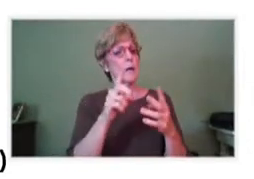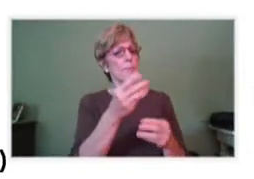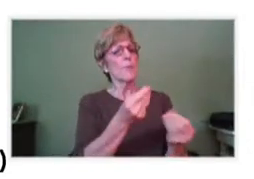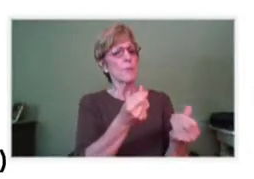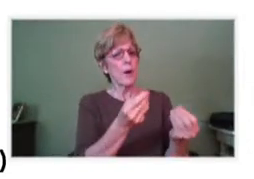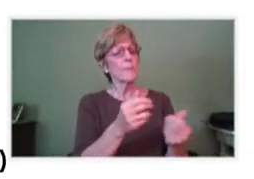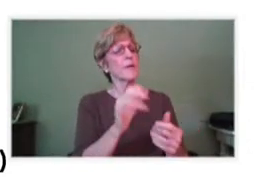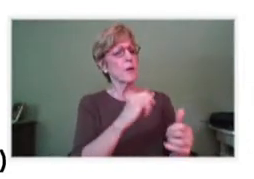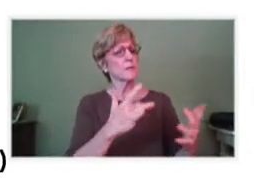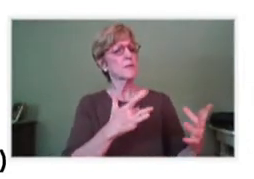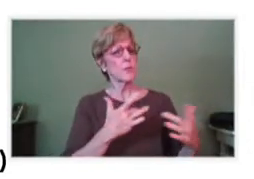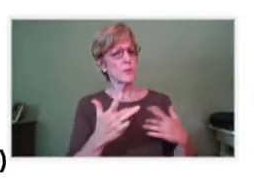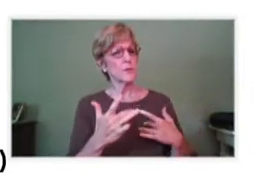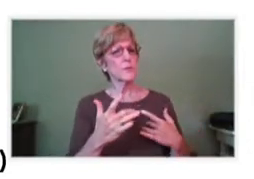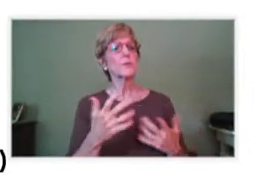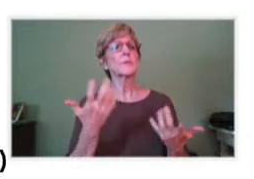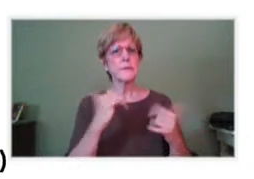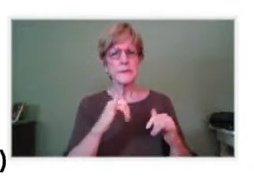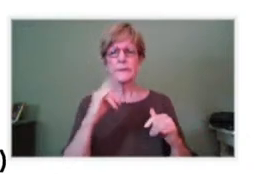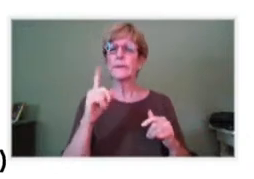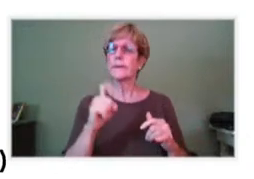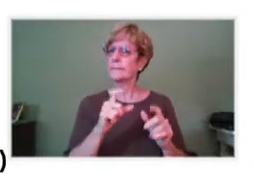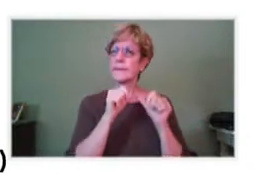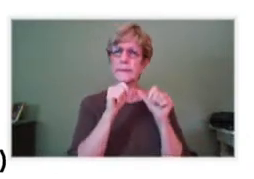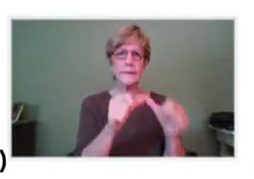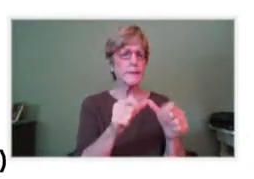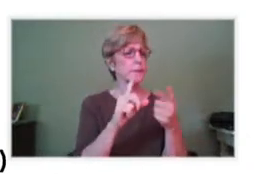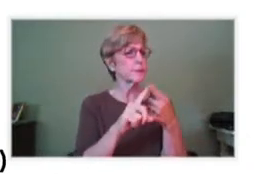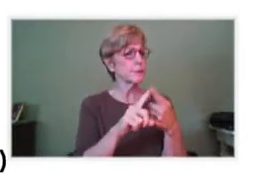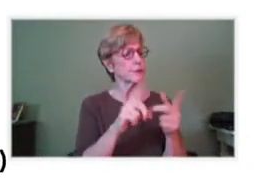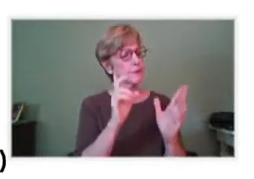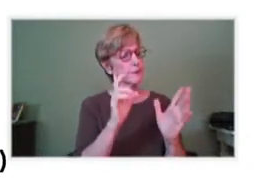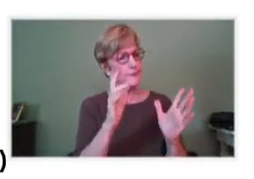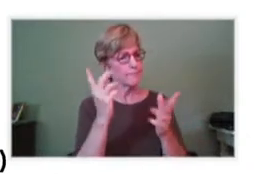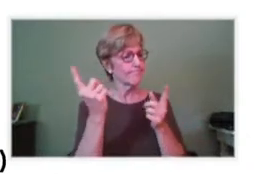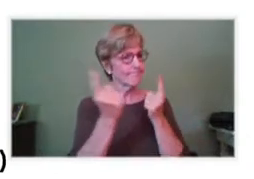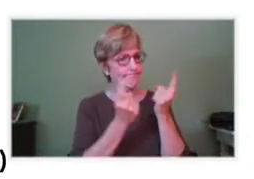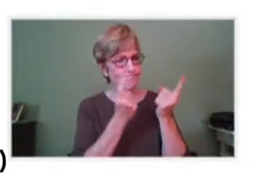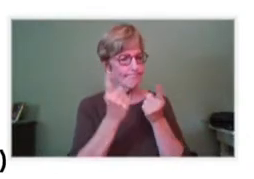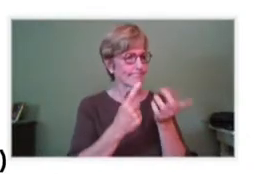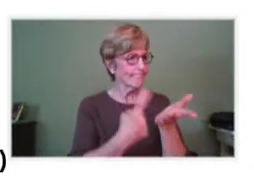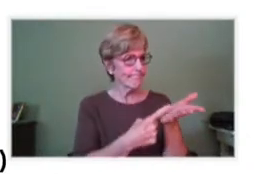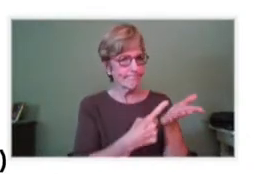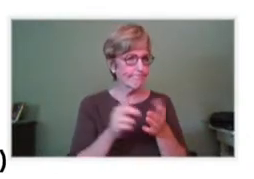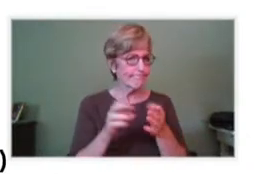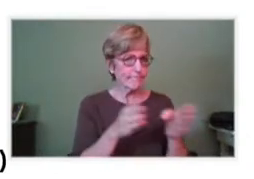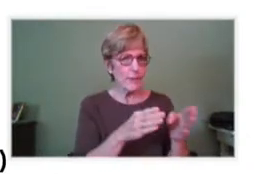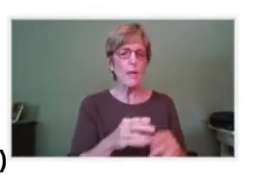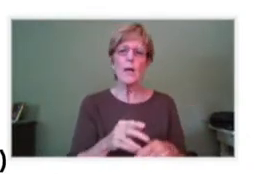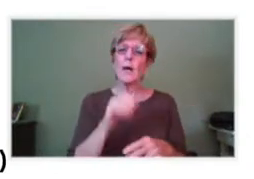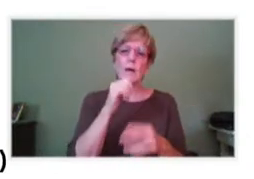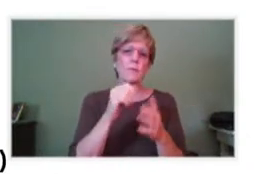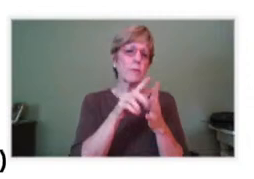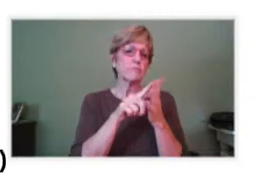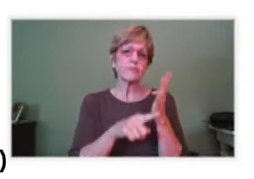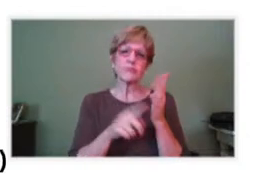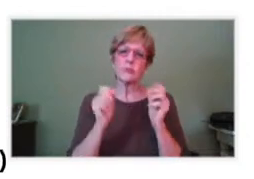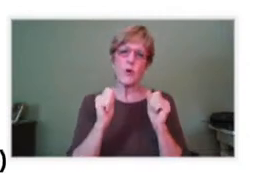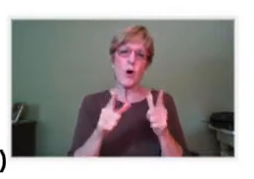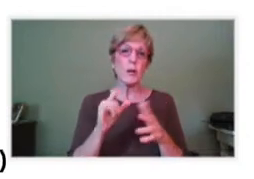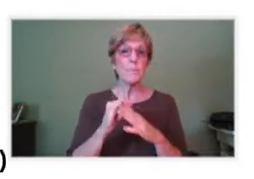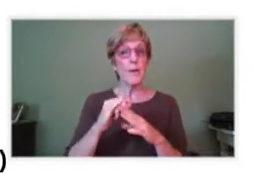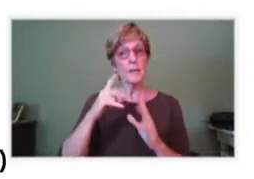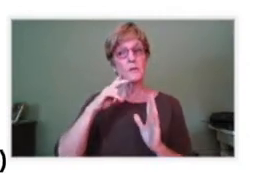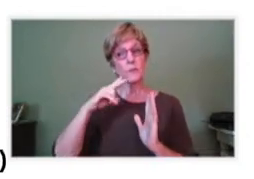concern as well that we still have to continue to address. And just quickly, I won't go through all of this, but if we look through at